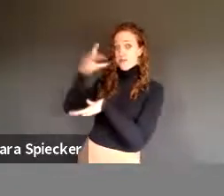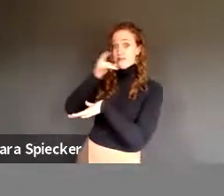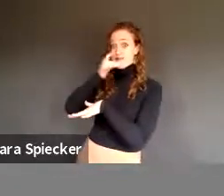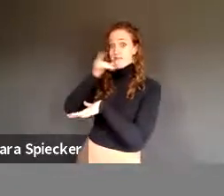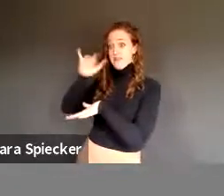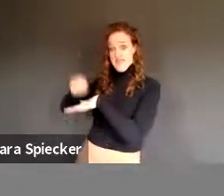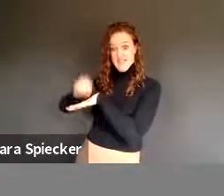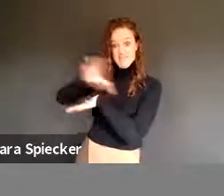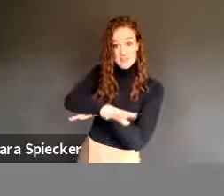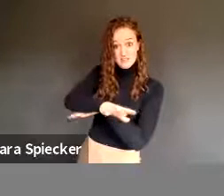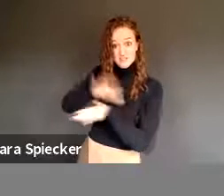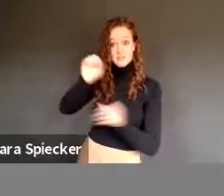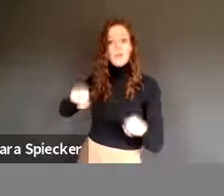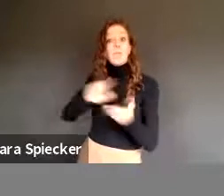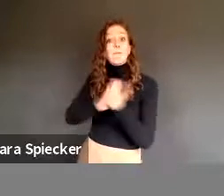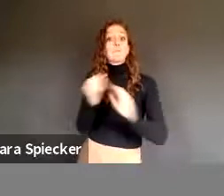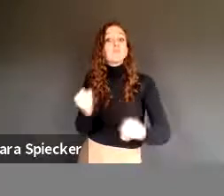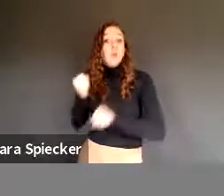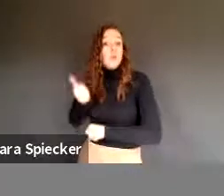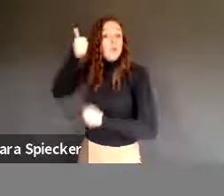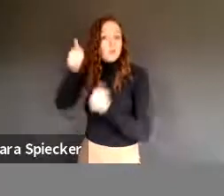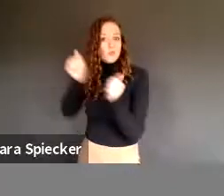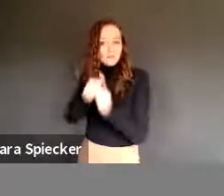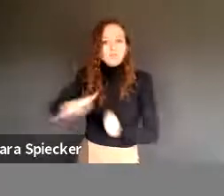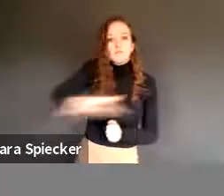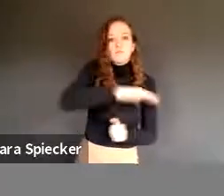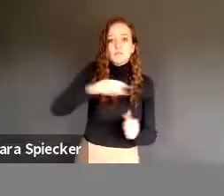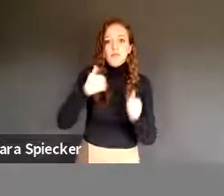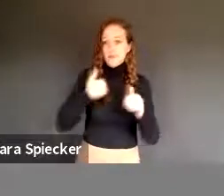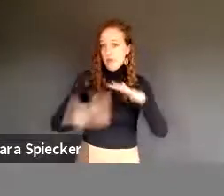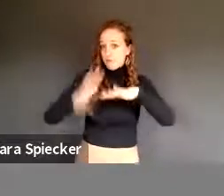sessile can be strengthened by coastal upwelling.